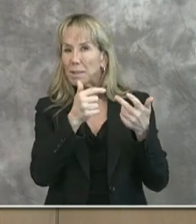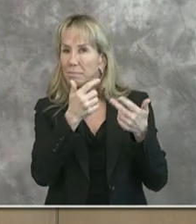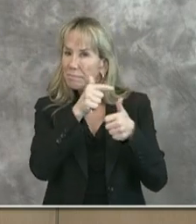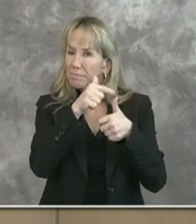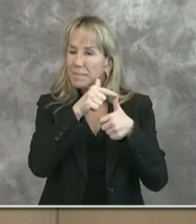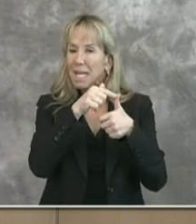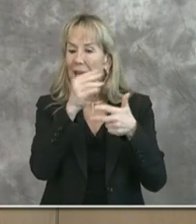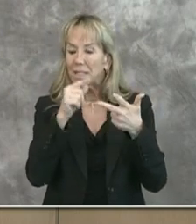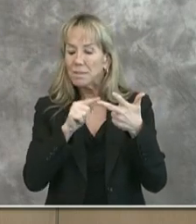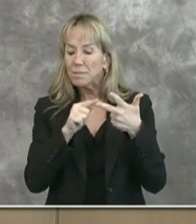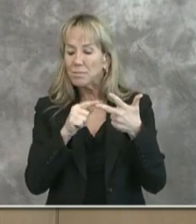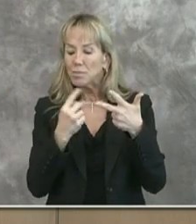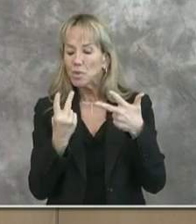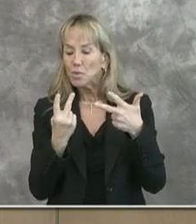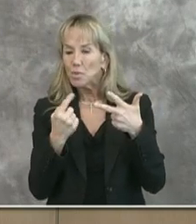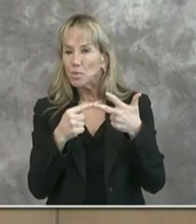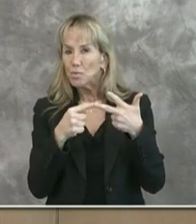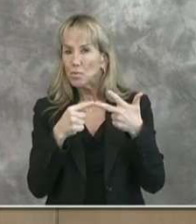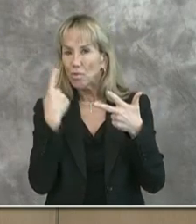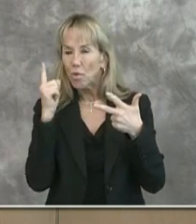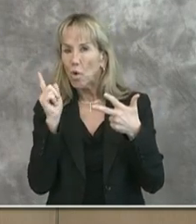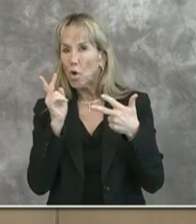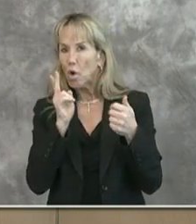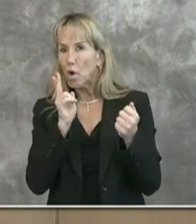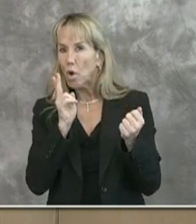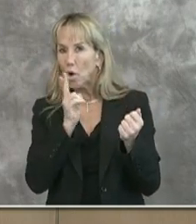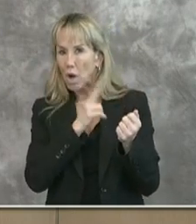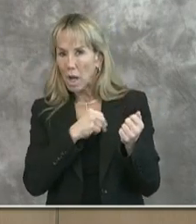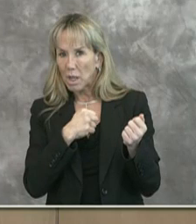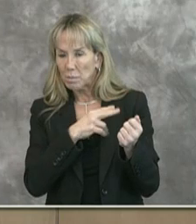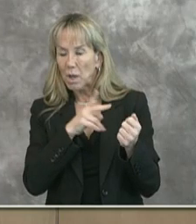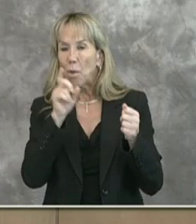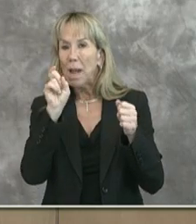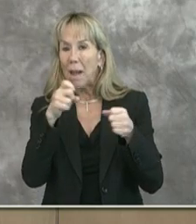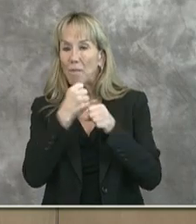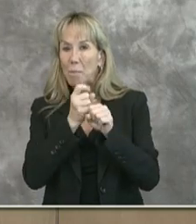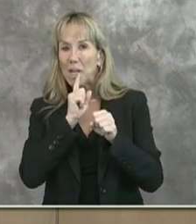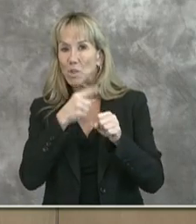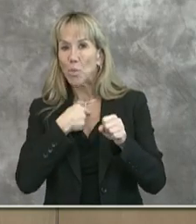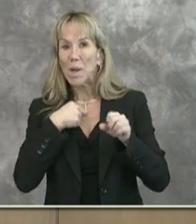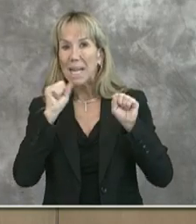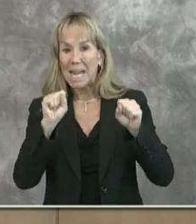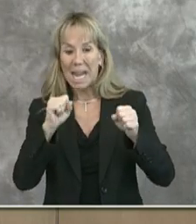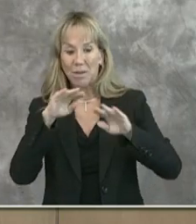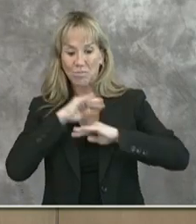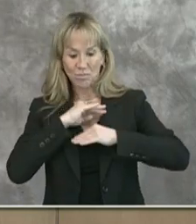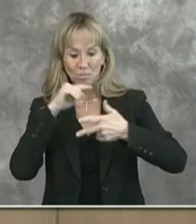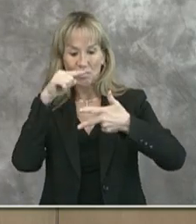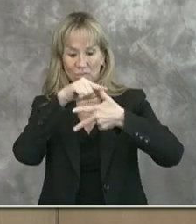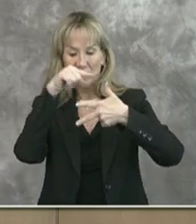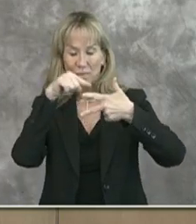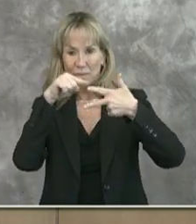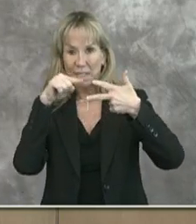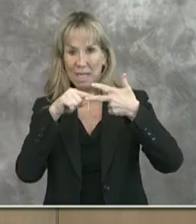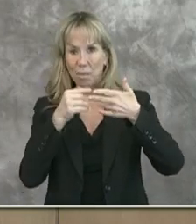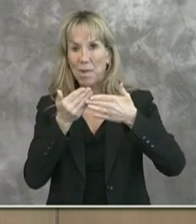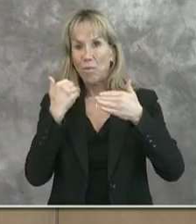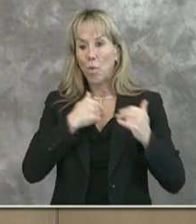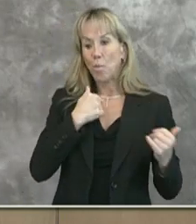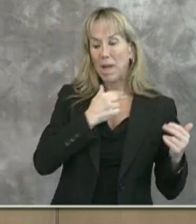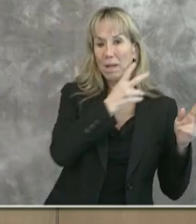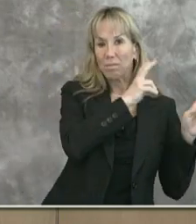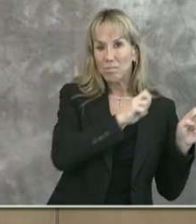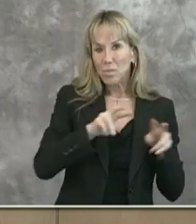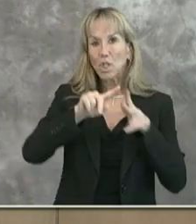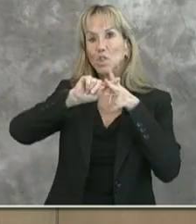again, have to make sure that we can say yes to those criteria in order to move forward